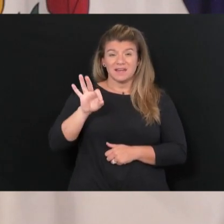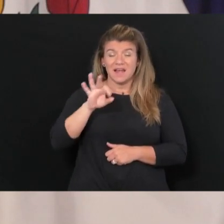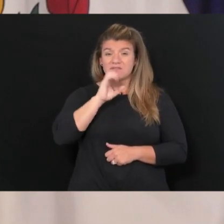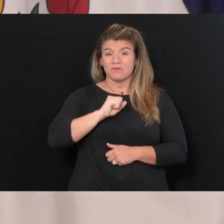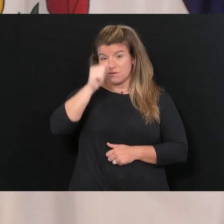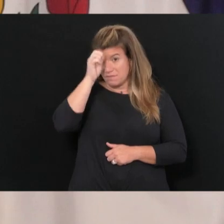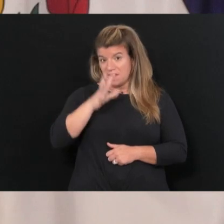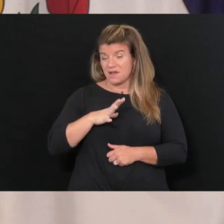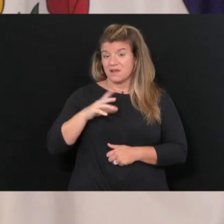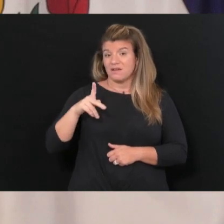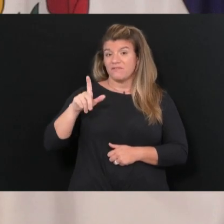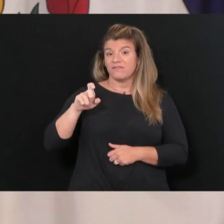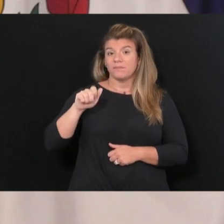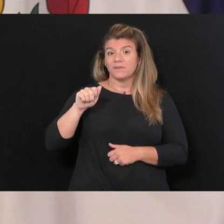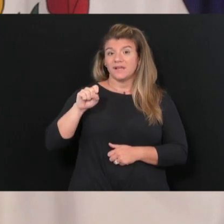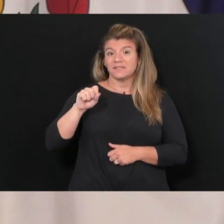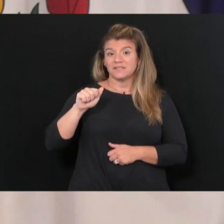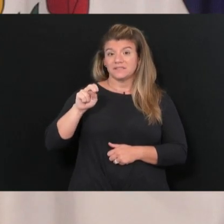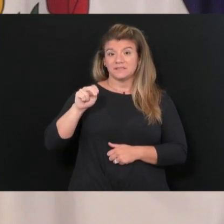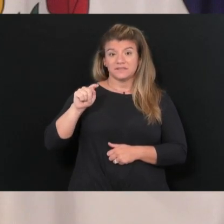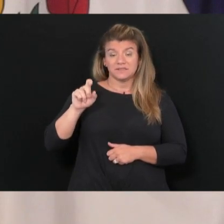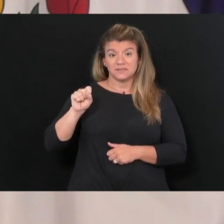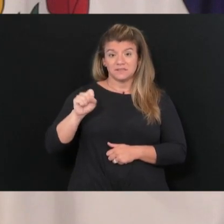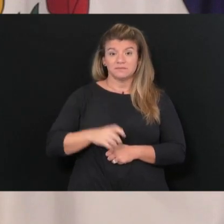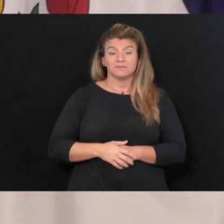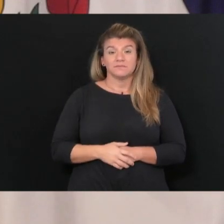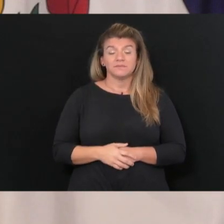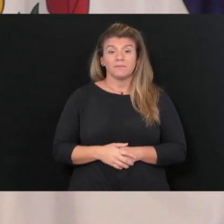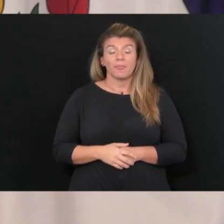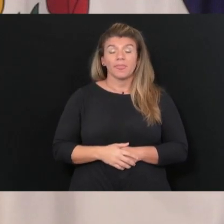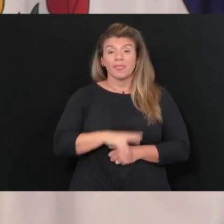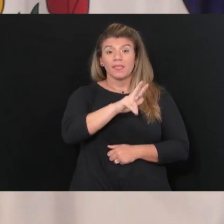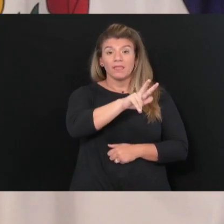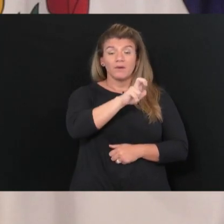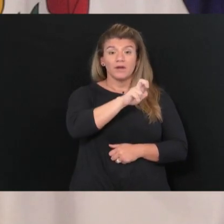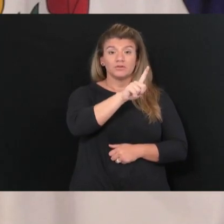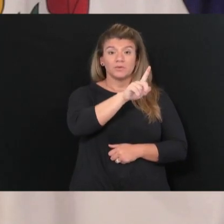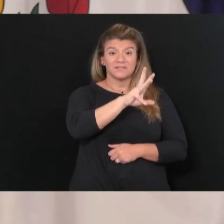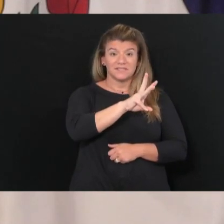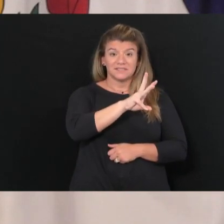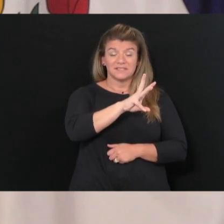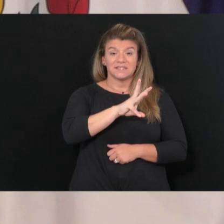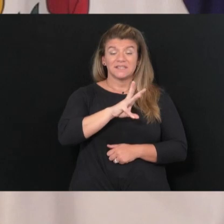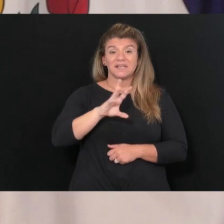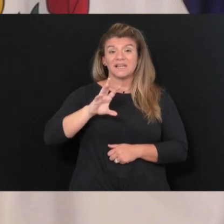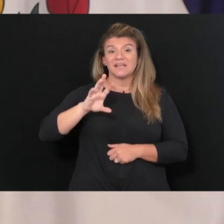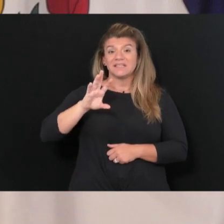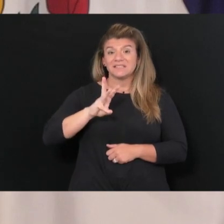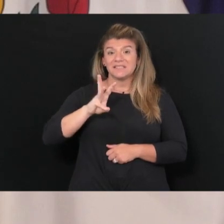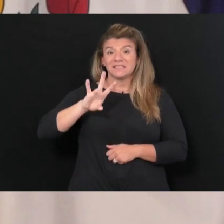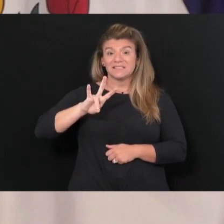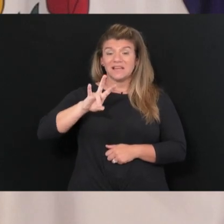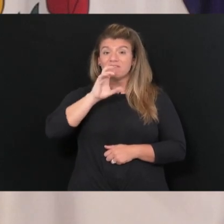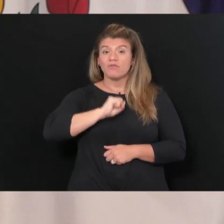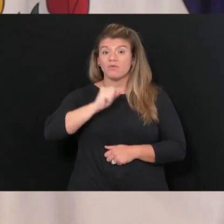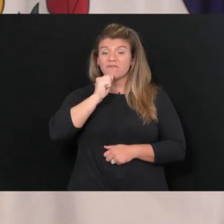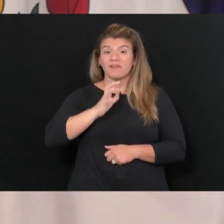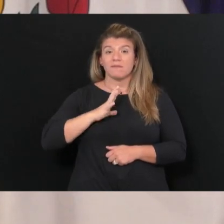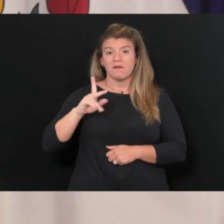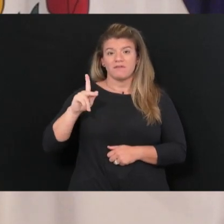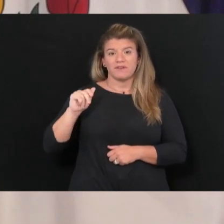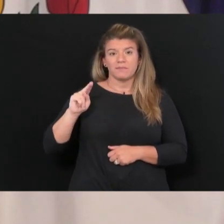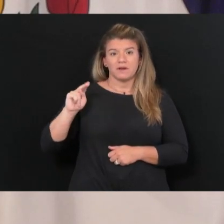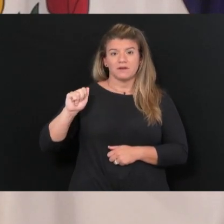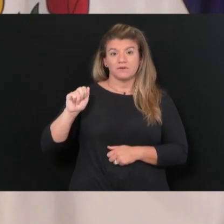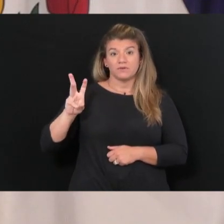89-year-old male from Pleasants County. Our 326th death, a 67-year-old female from Kanawha